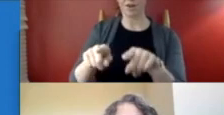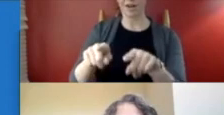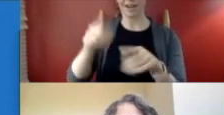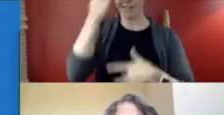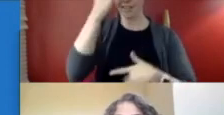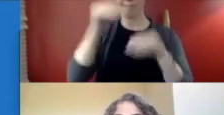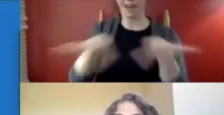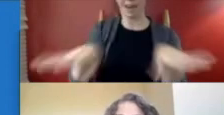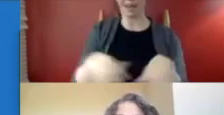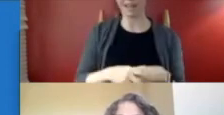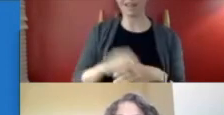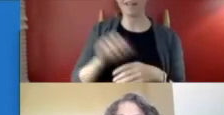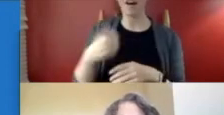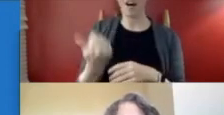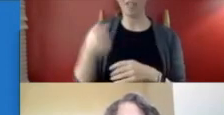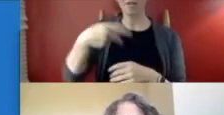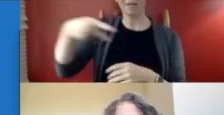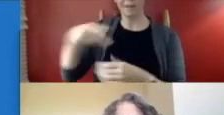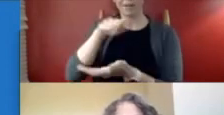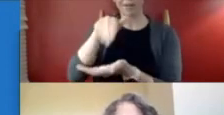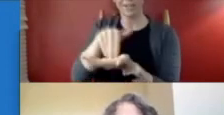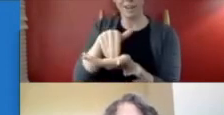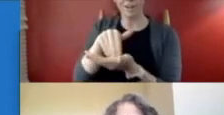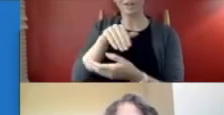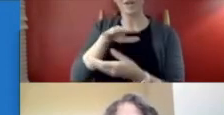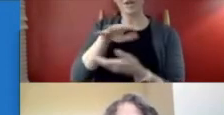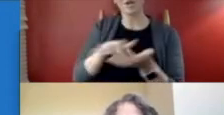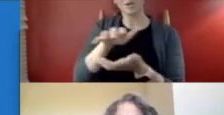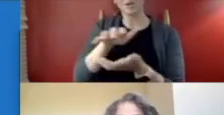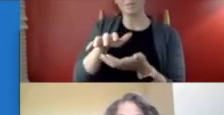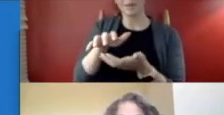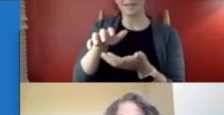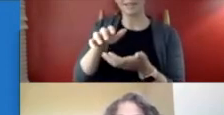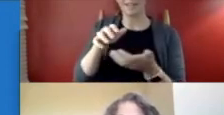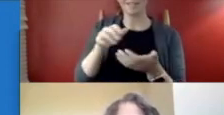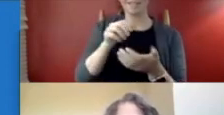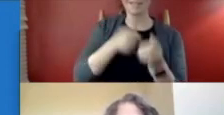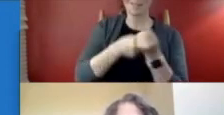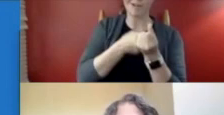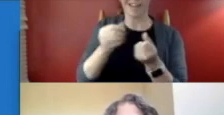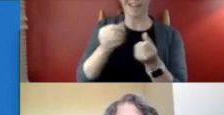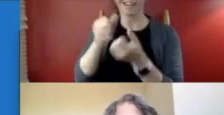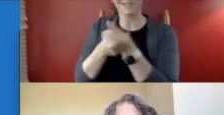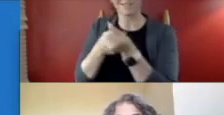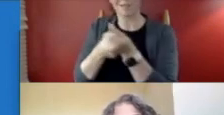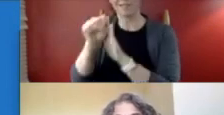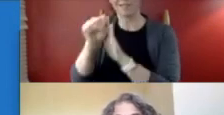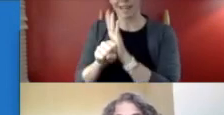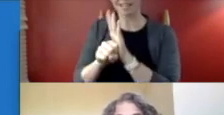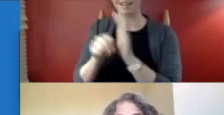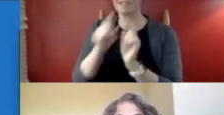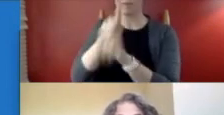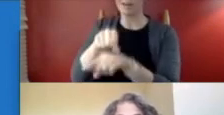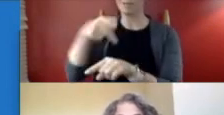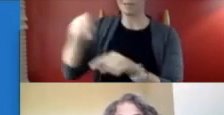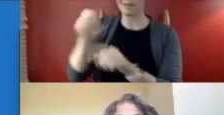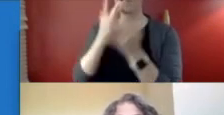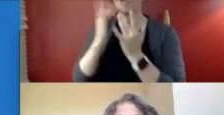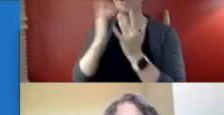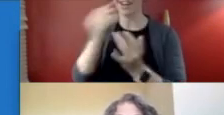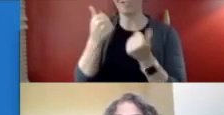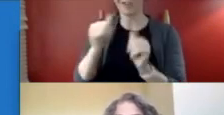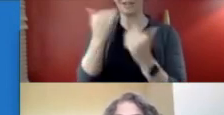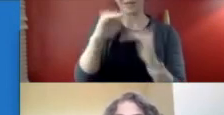centers, including a mix of those in supportive and unsupportive states, have responded to PPE shortages and the need to limit traffic in the health